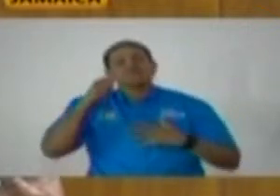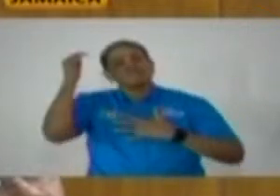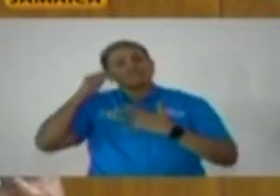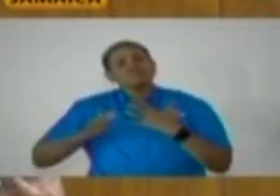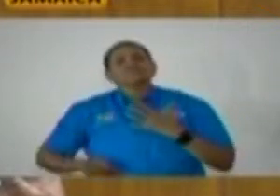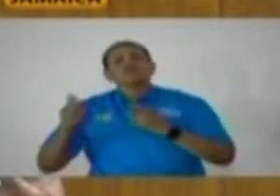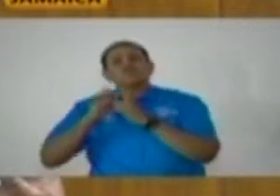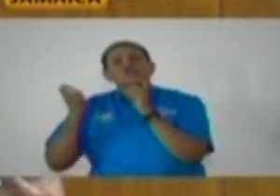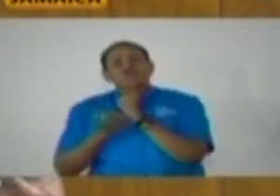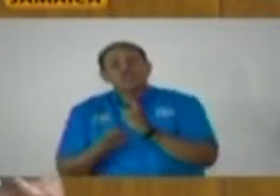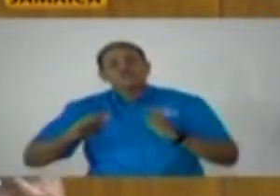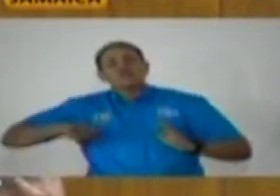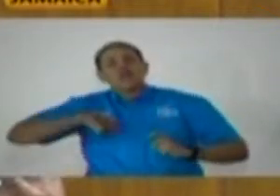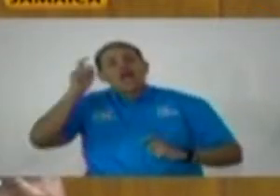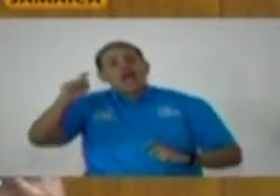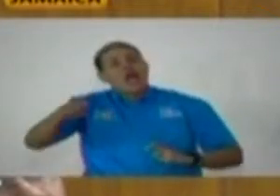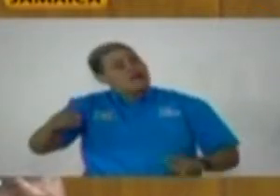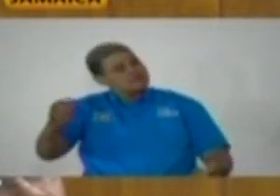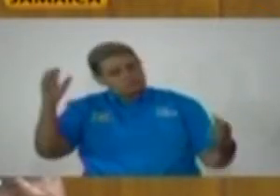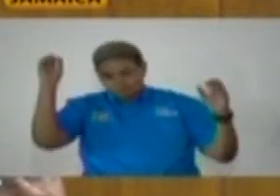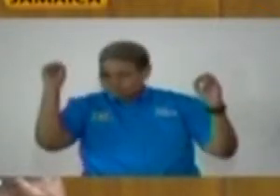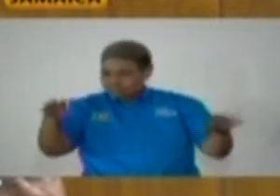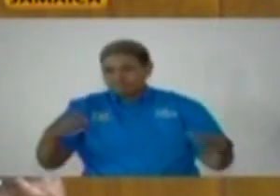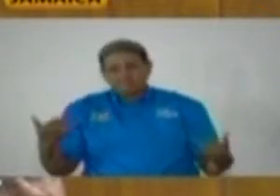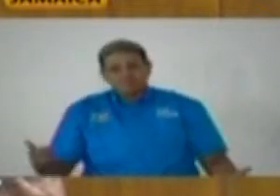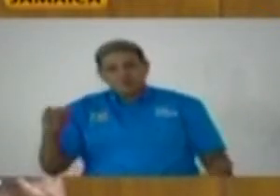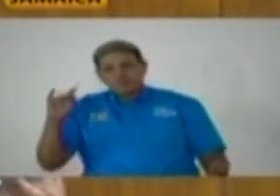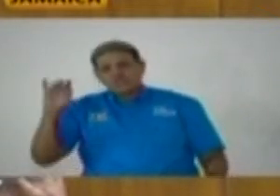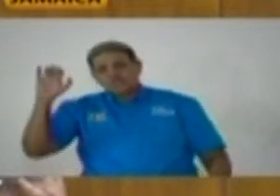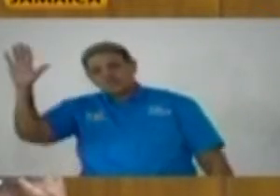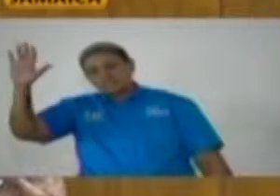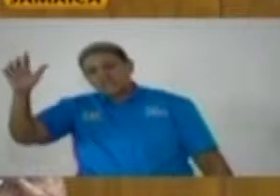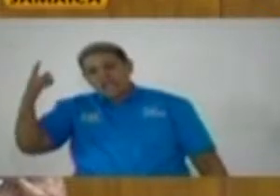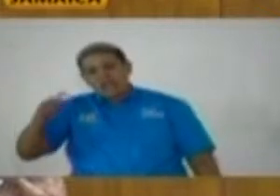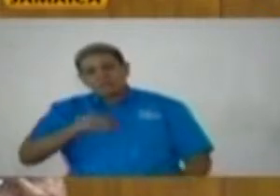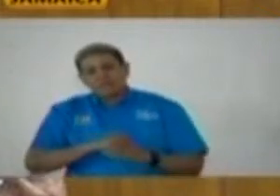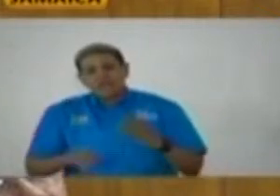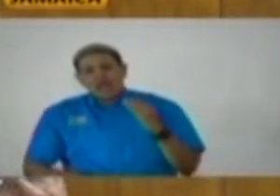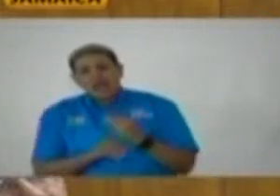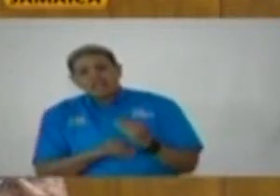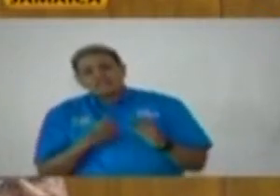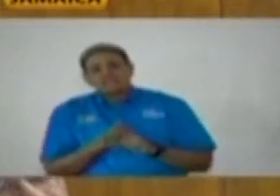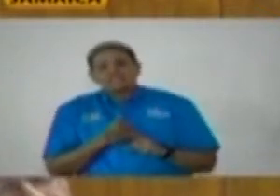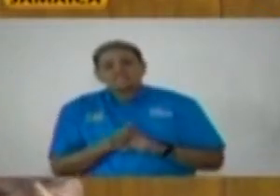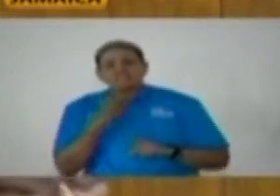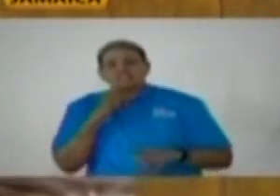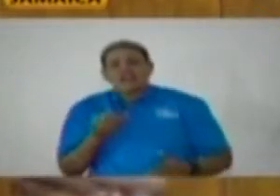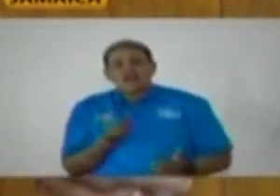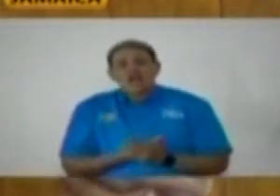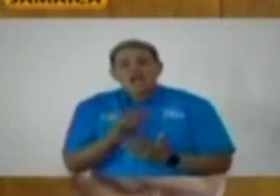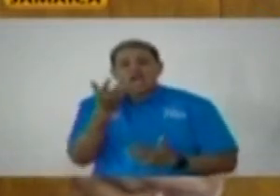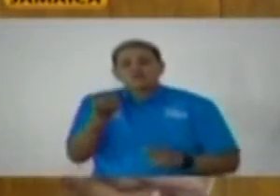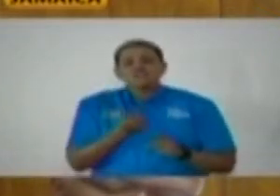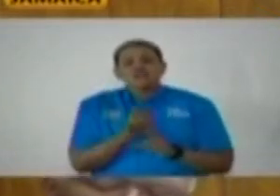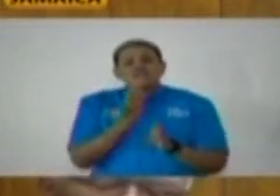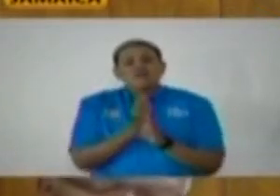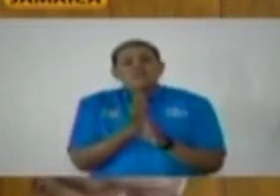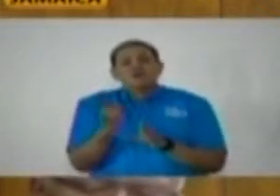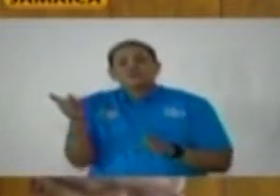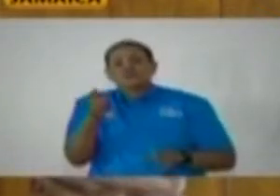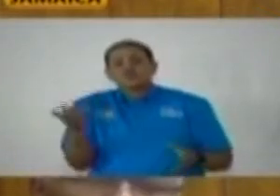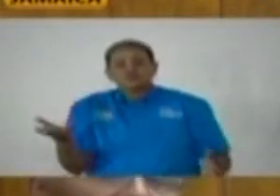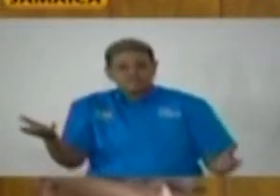significant changes that are required at the JUTC, in addition to the acquisition of the buses that you